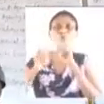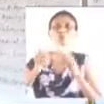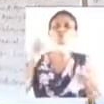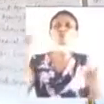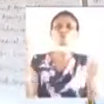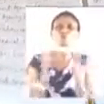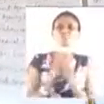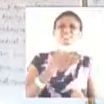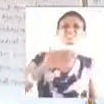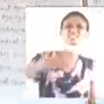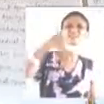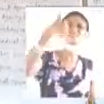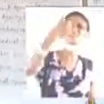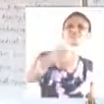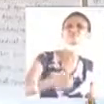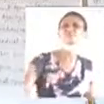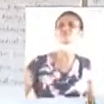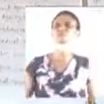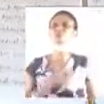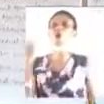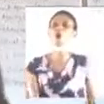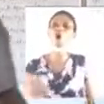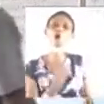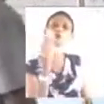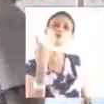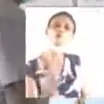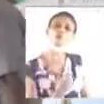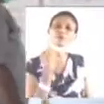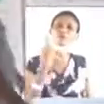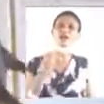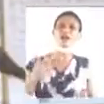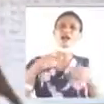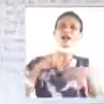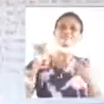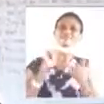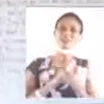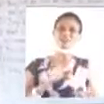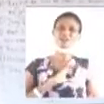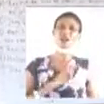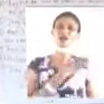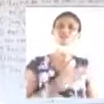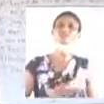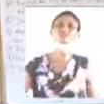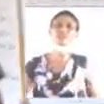are behaviors associated with drug addicts. They always have